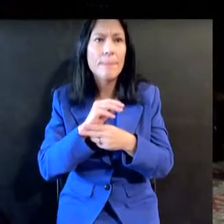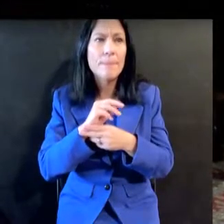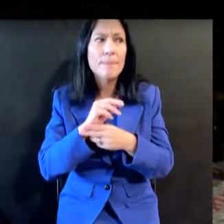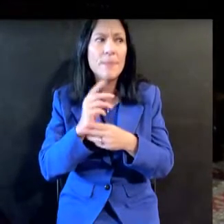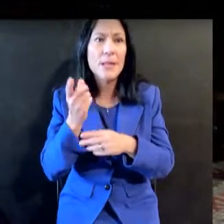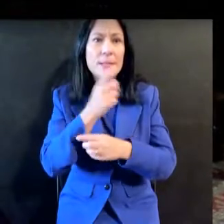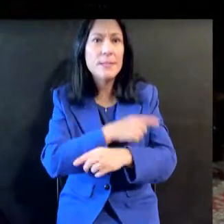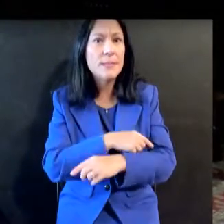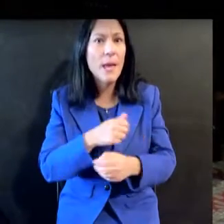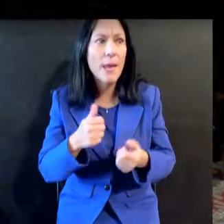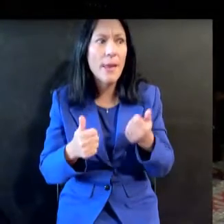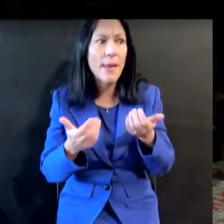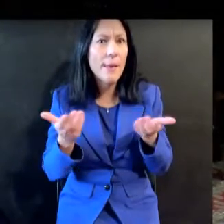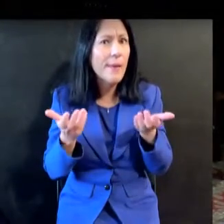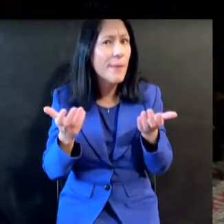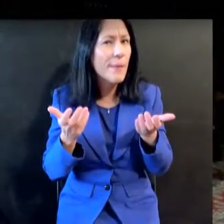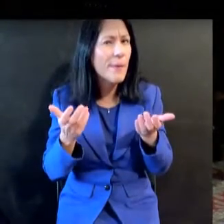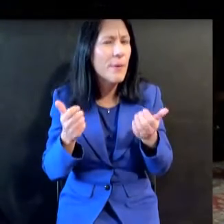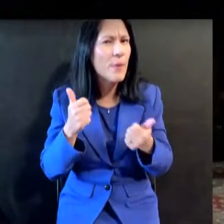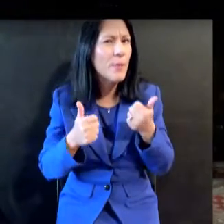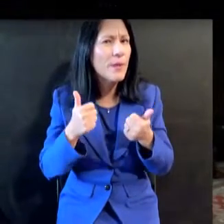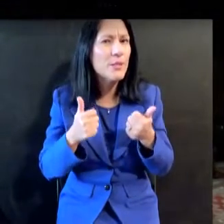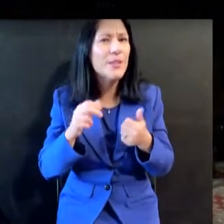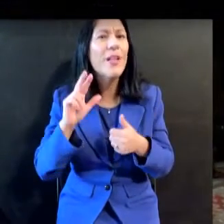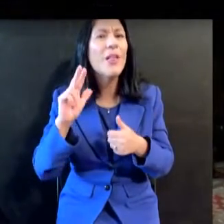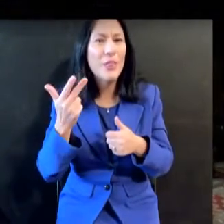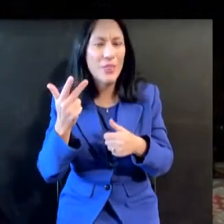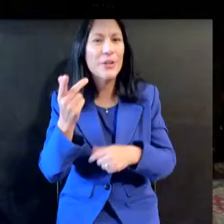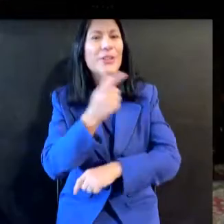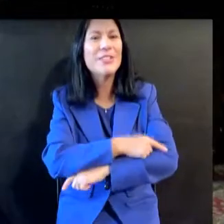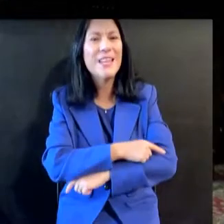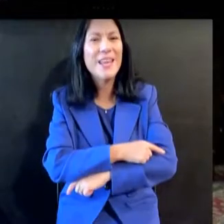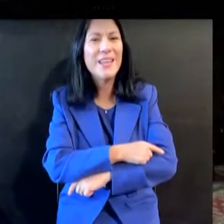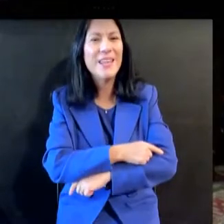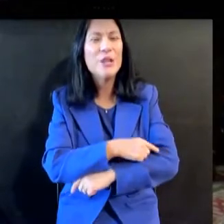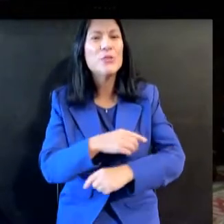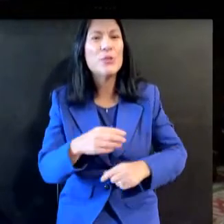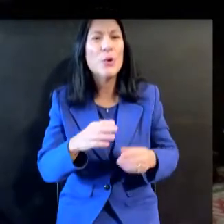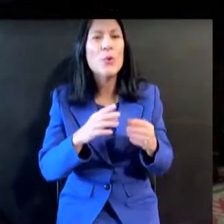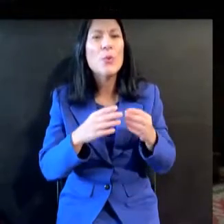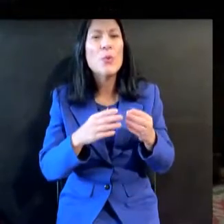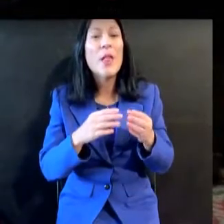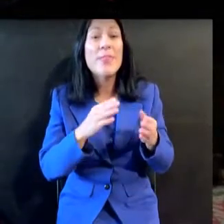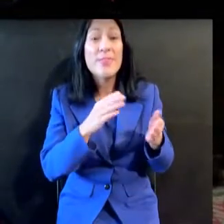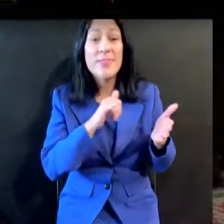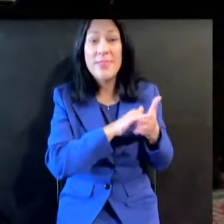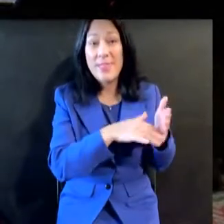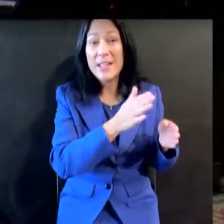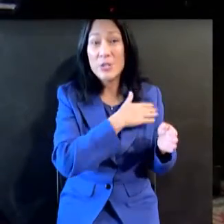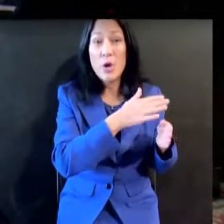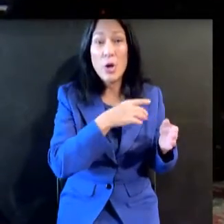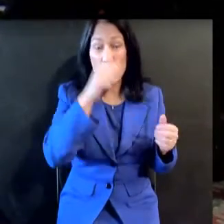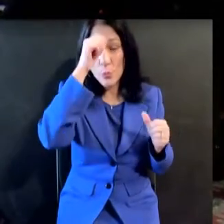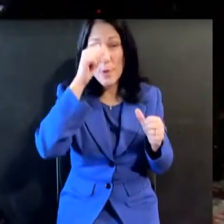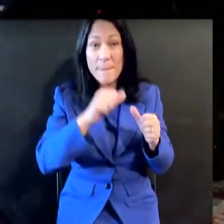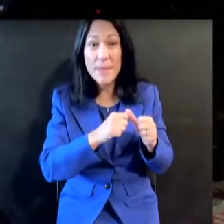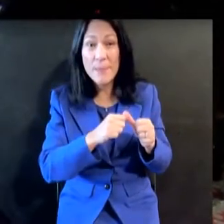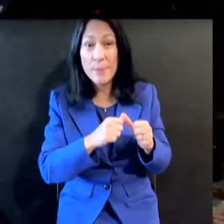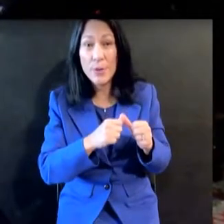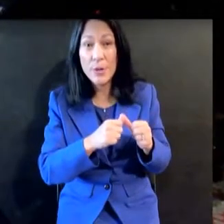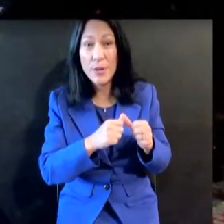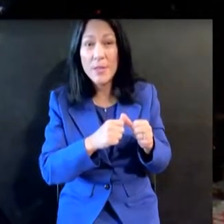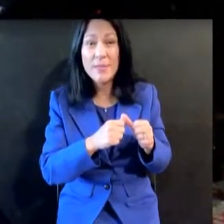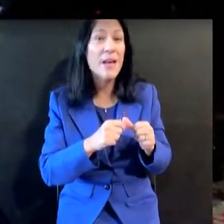Okay, I'm gonna test you now. Let's start, we're not gonna go through the whole song, but we're gonna do it at the very end backwards. Let's start with day 12. Everybody remember what that truly